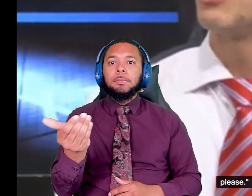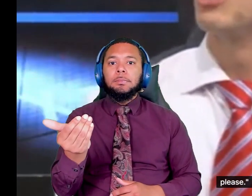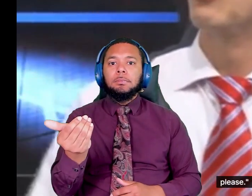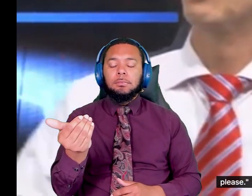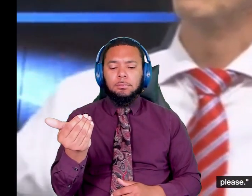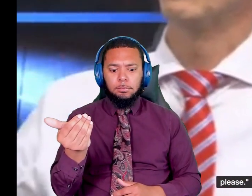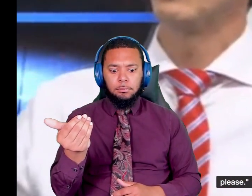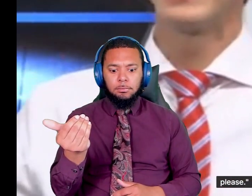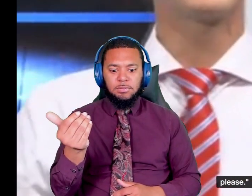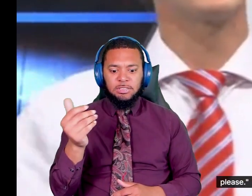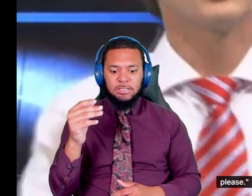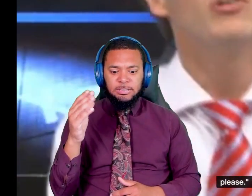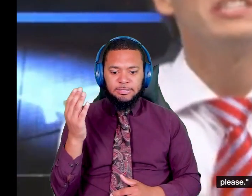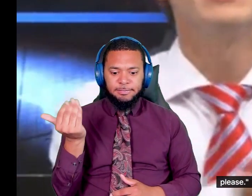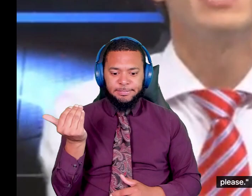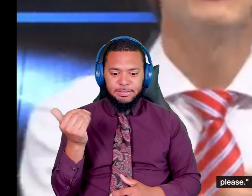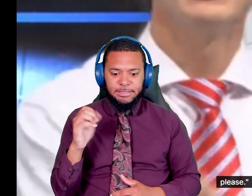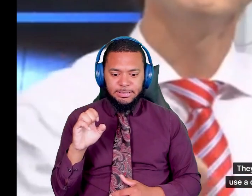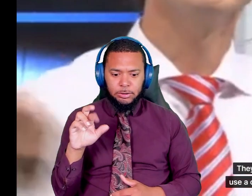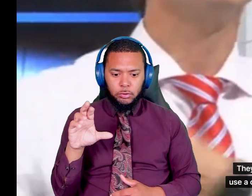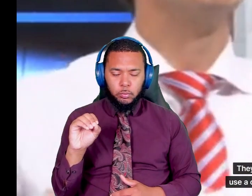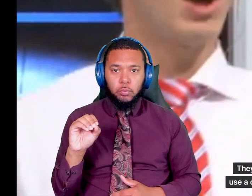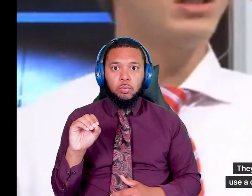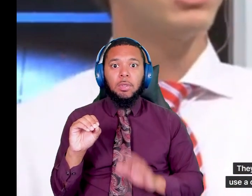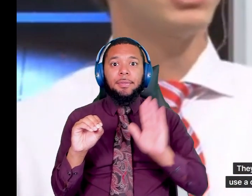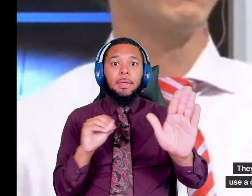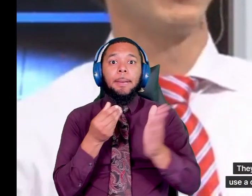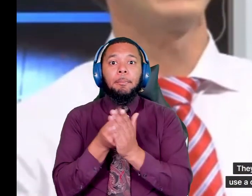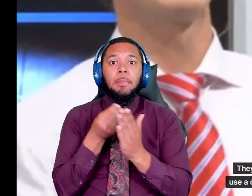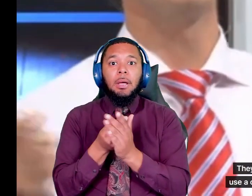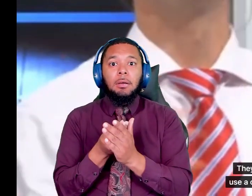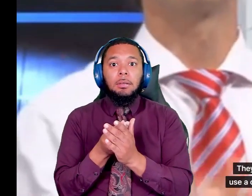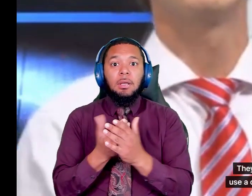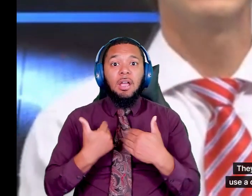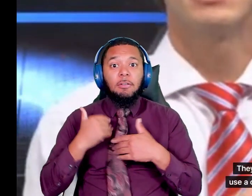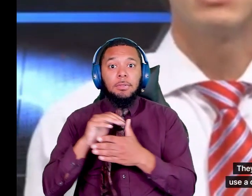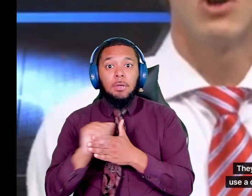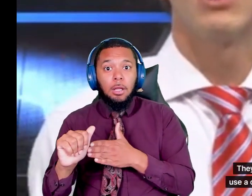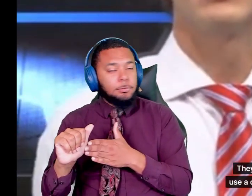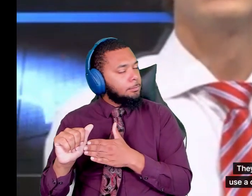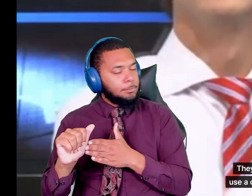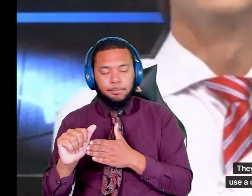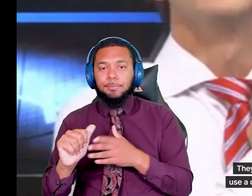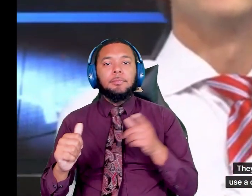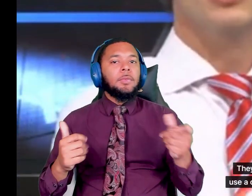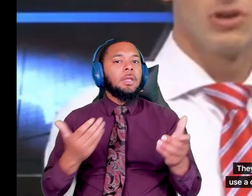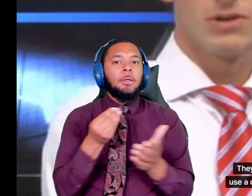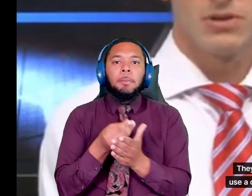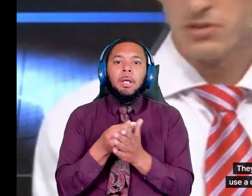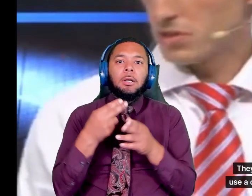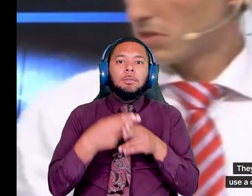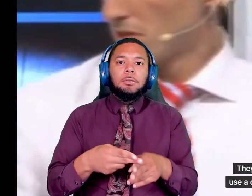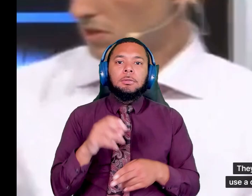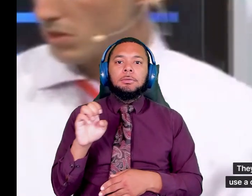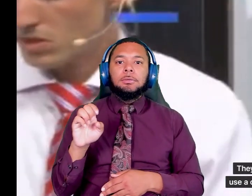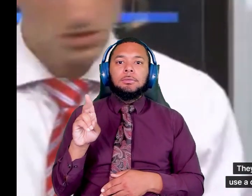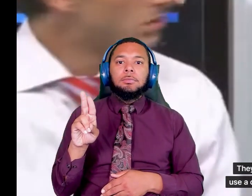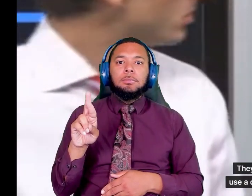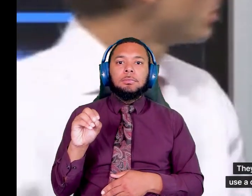15 euro. That's the currency they use. They don't use dollars in France. They use a currency called